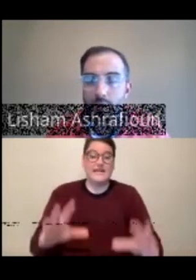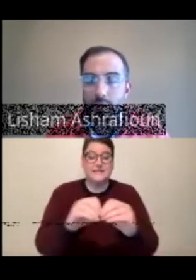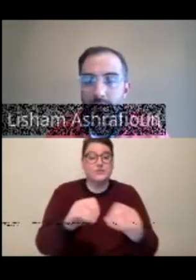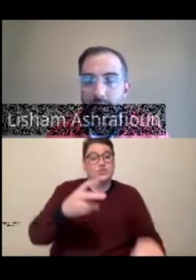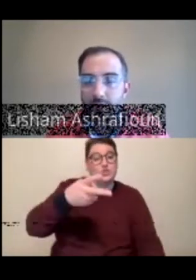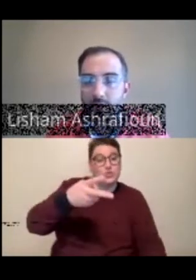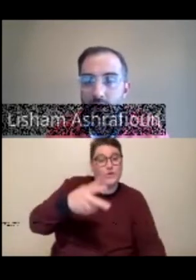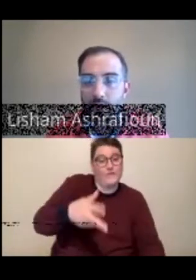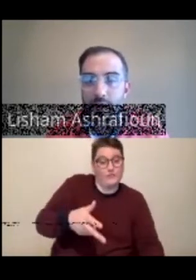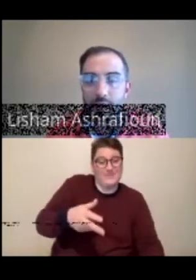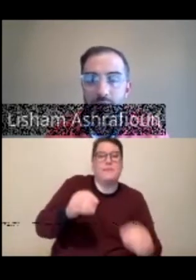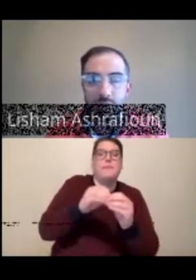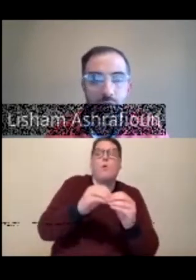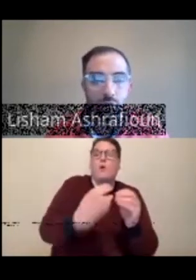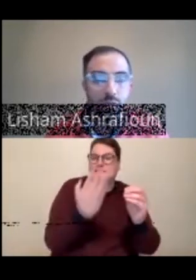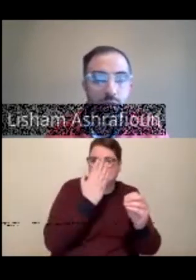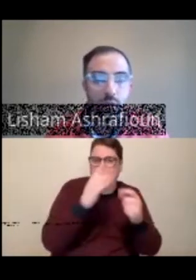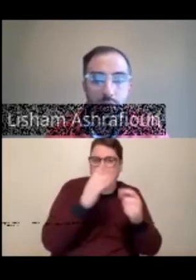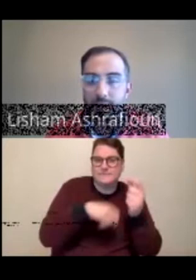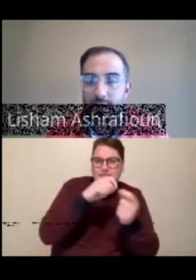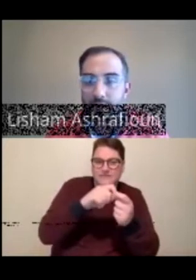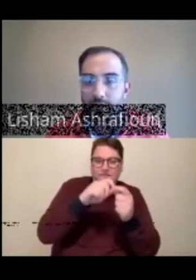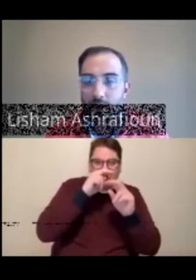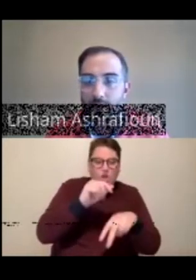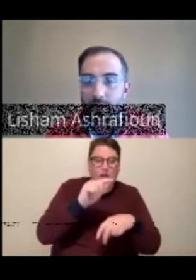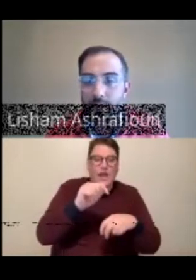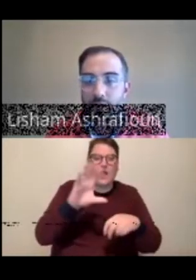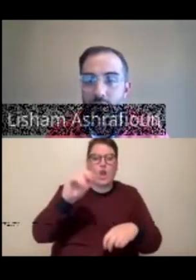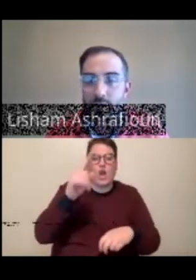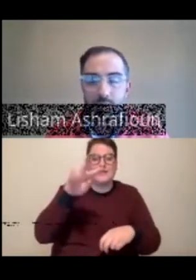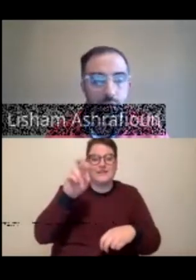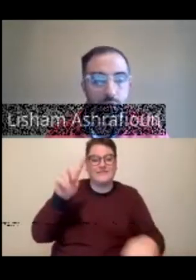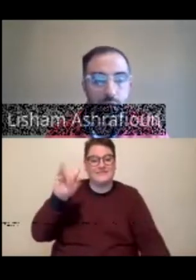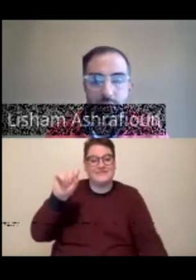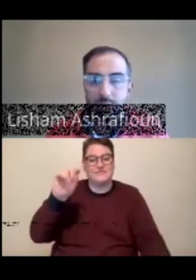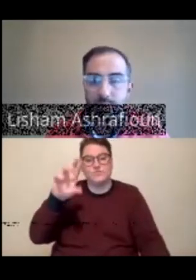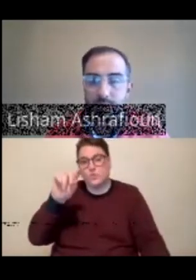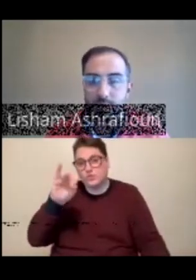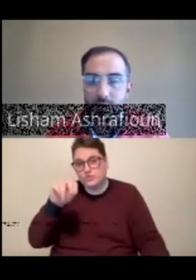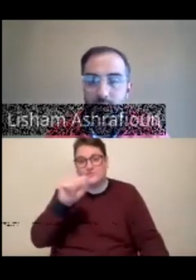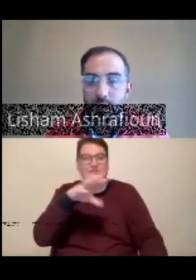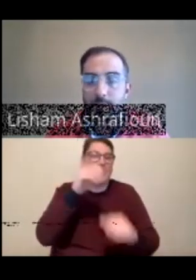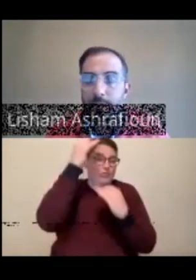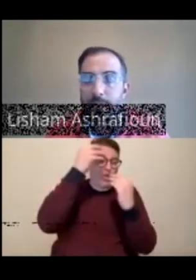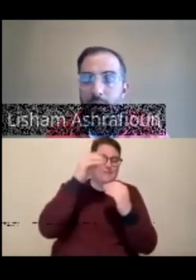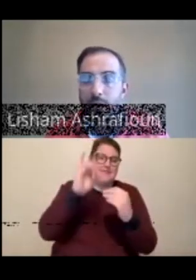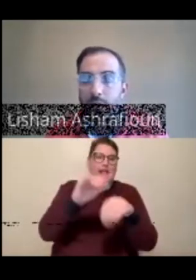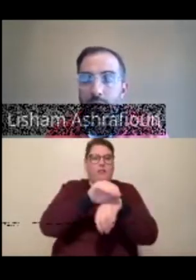more into the specifics regarding cognitive distortions and automatic negative thoughts that contribute to the loneliness and substance use.